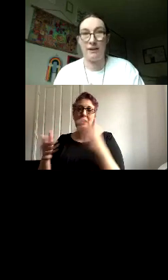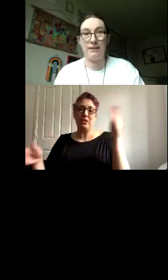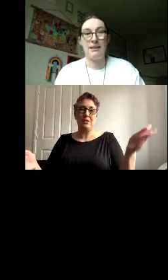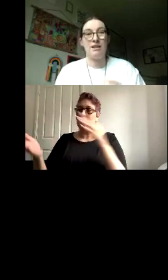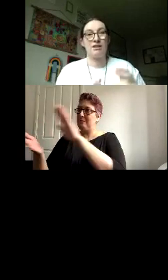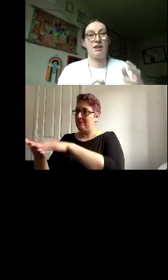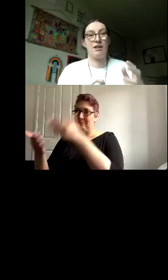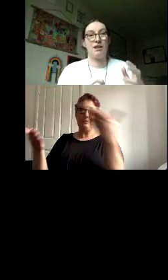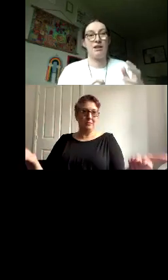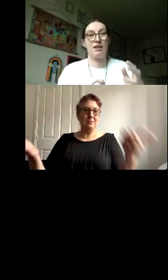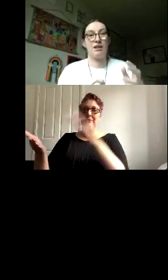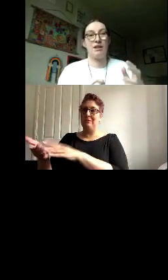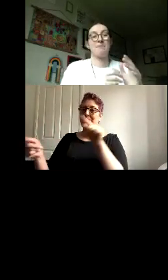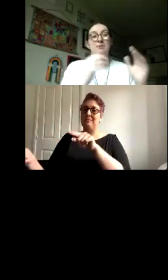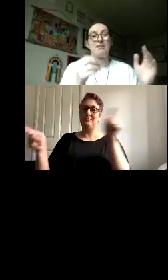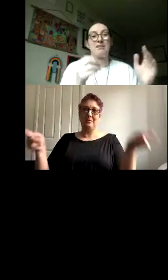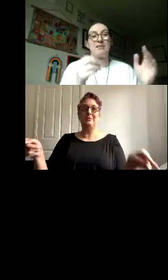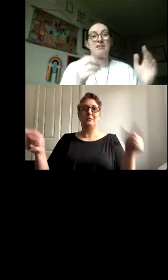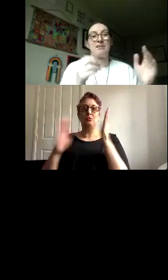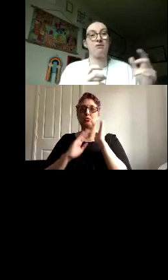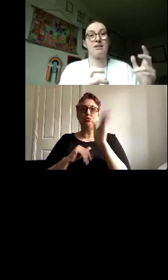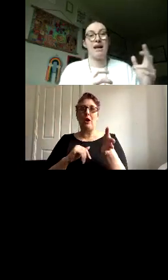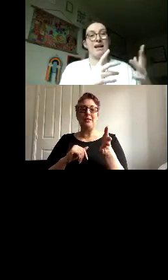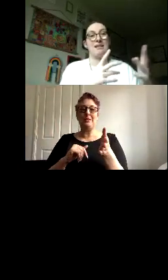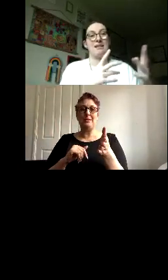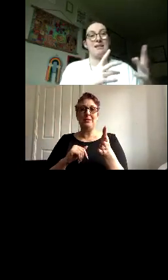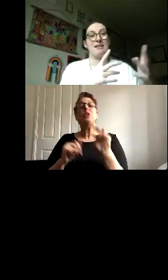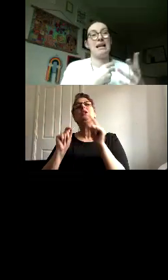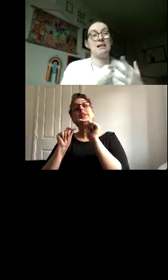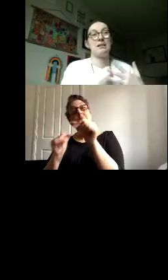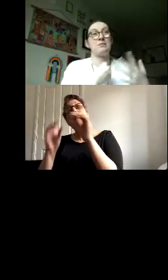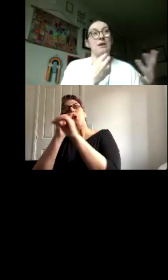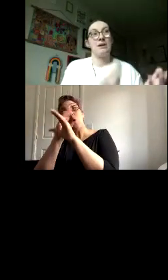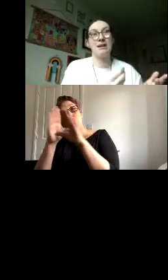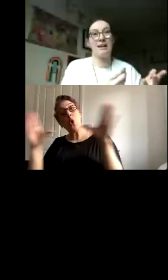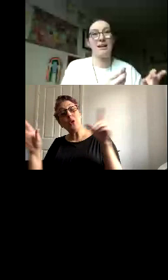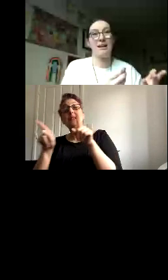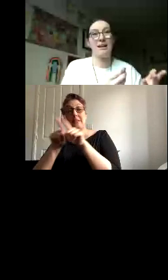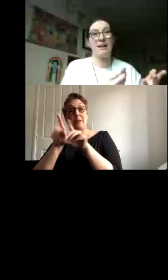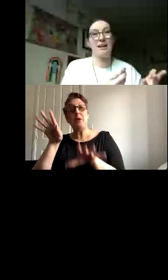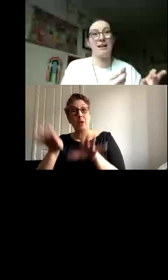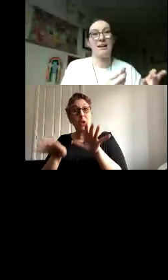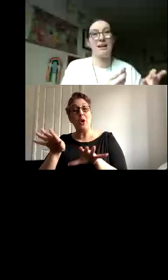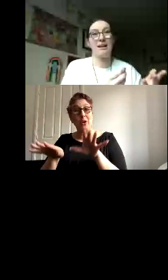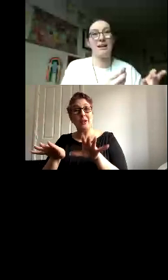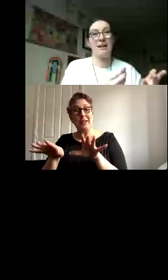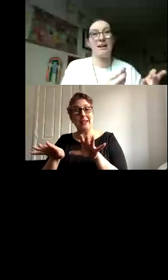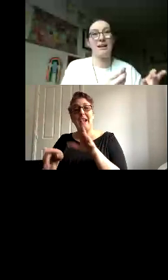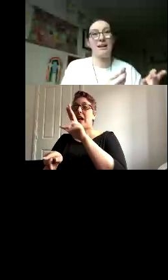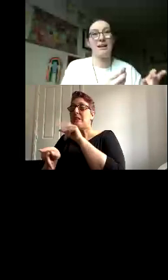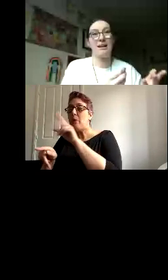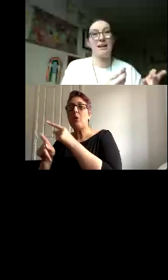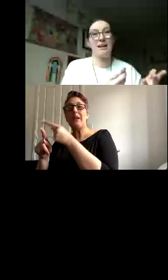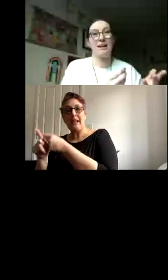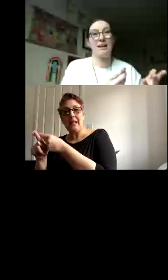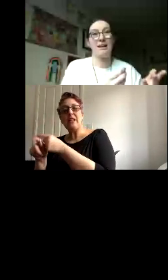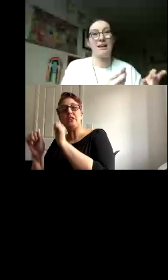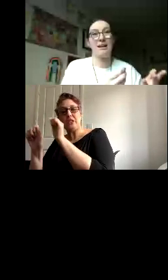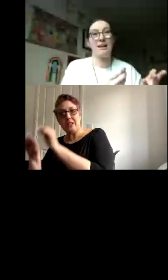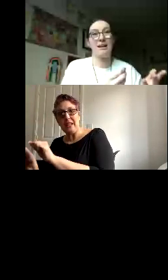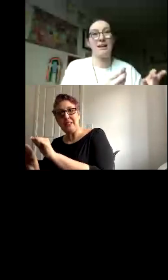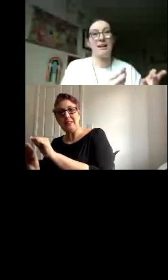other. So there are some specific concepts that exist in spoken English that don't have